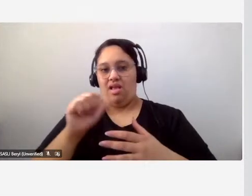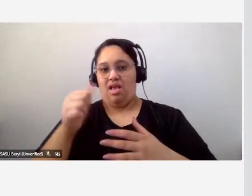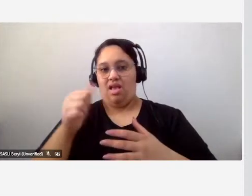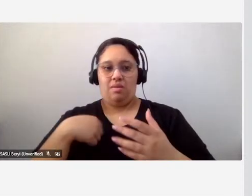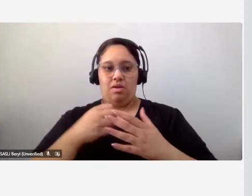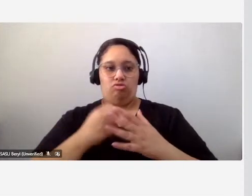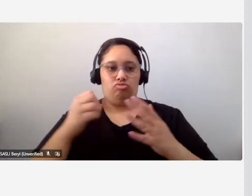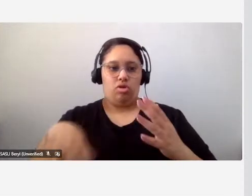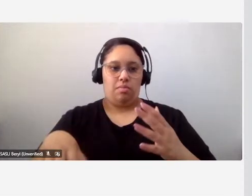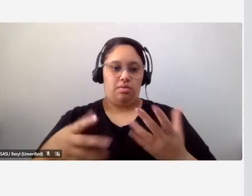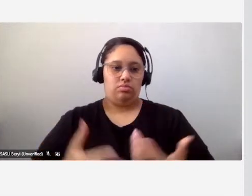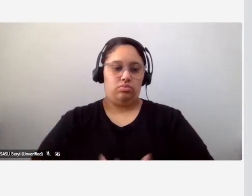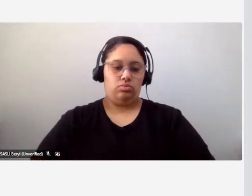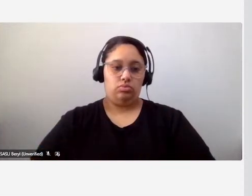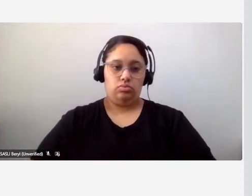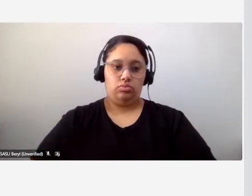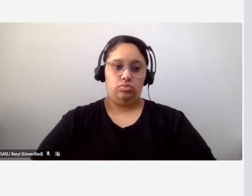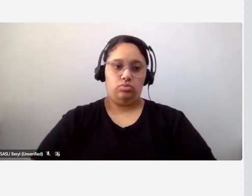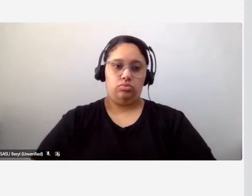out.